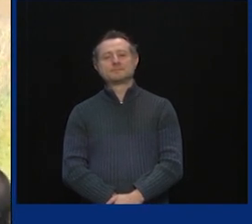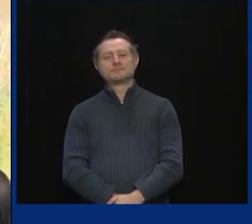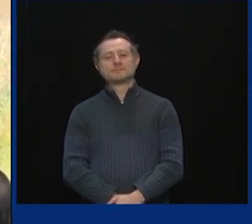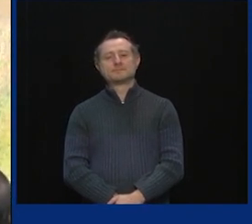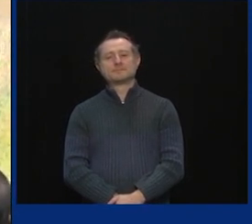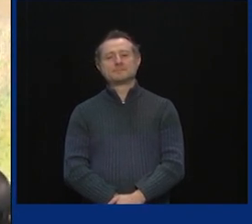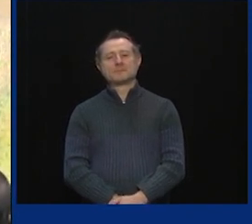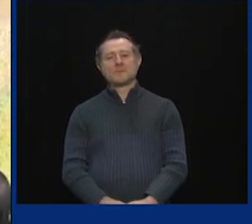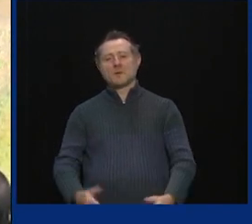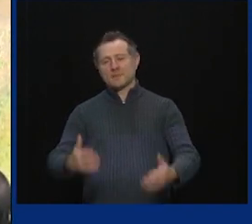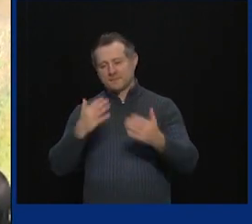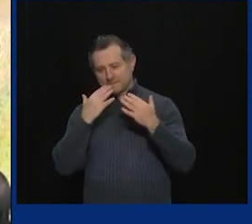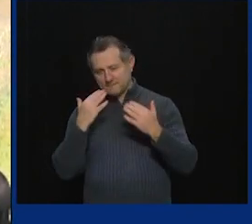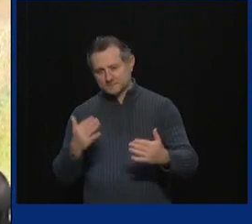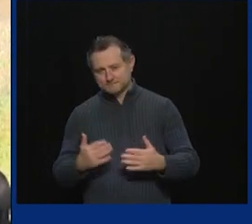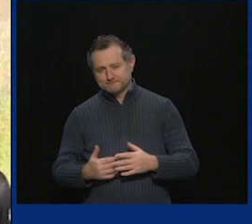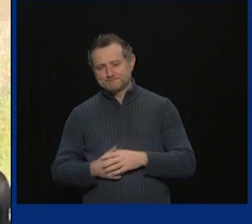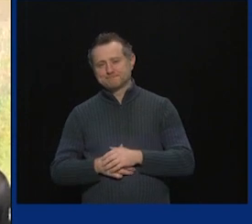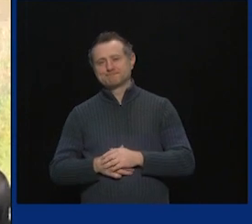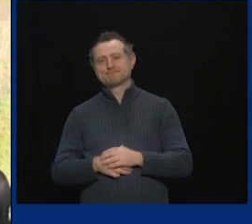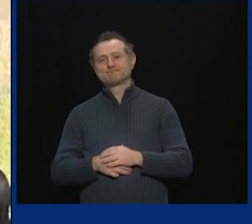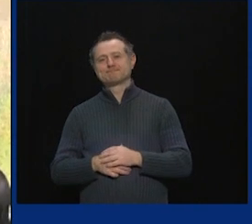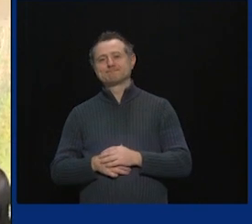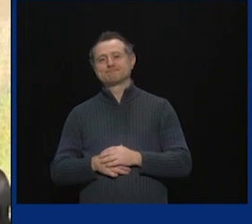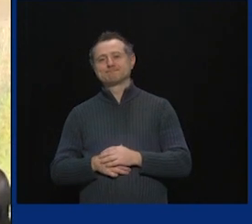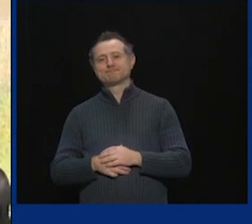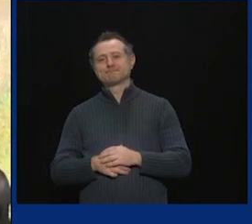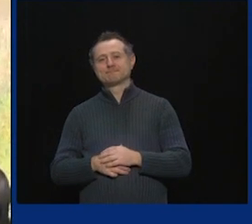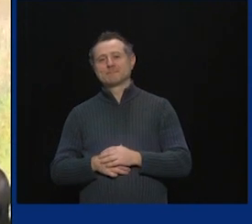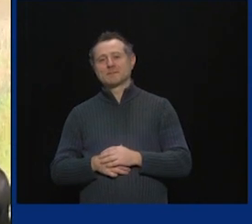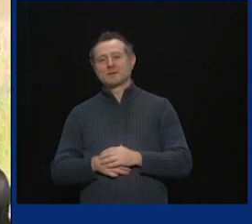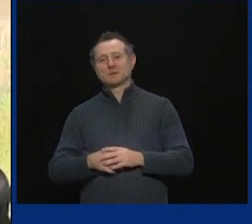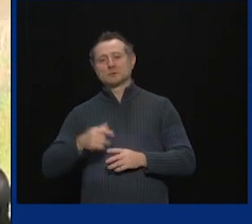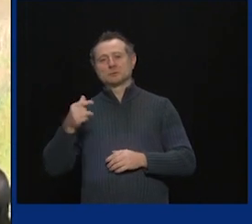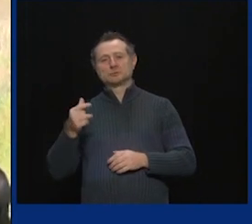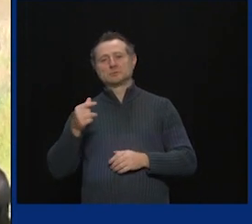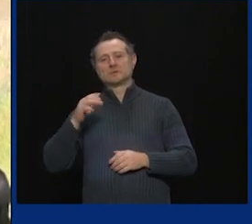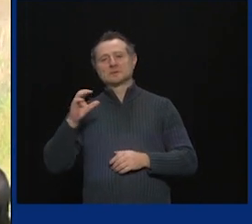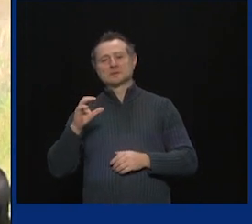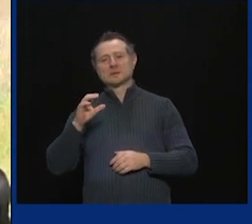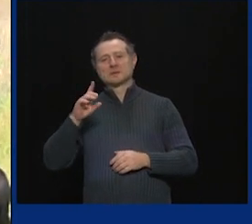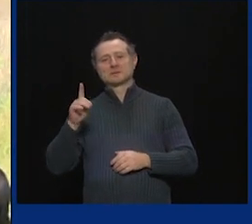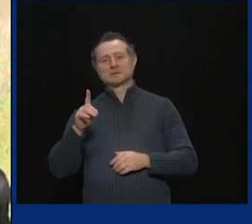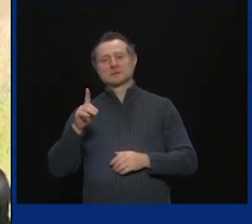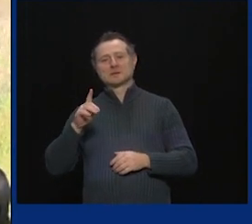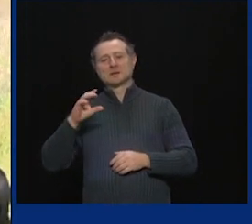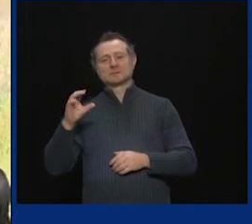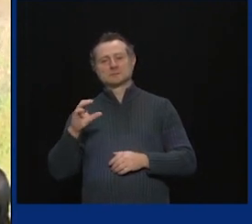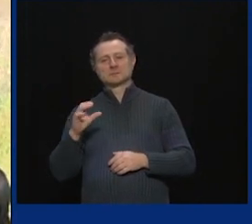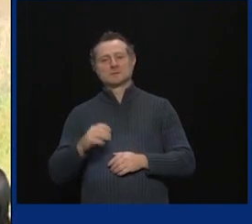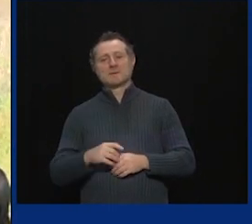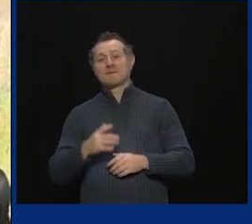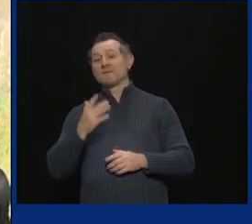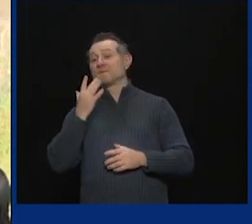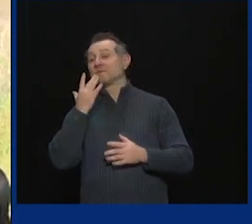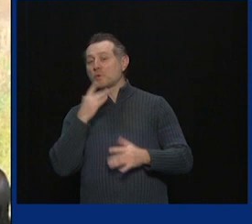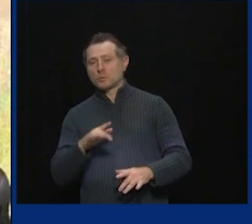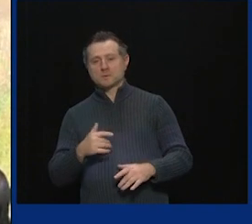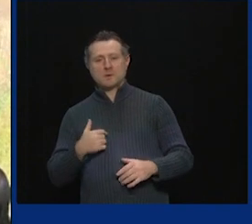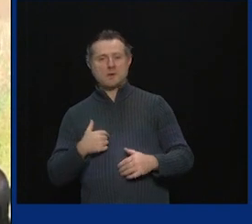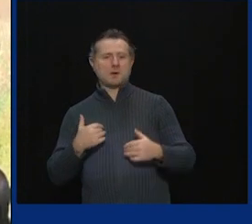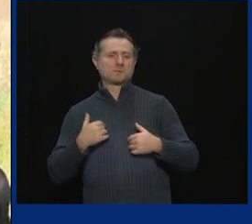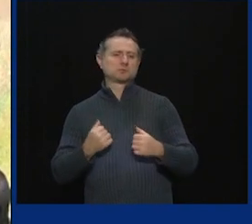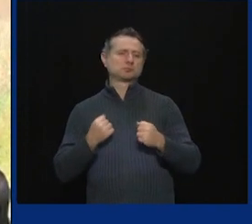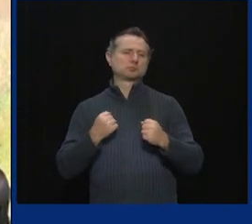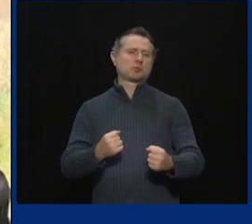Thank you, Assemblyman Hawley. The GCDC is very fortunate to have a strong partner in Genesee County. Our county is